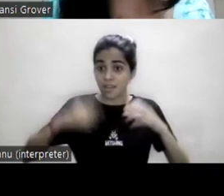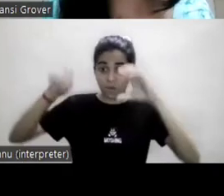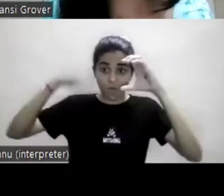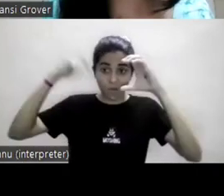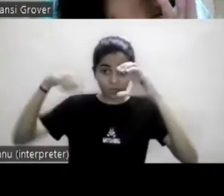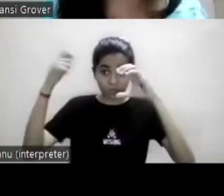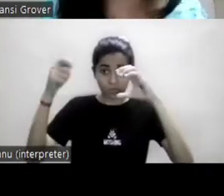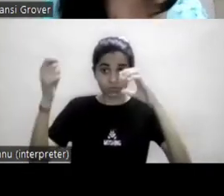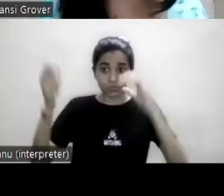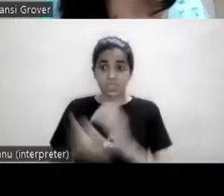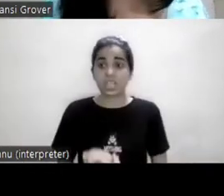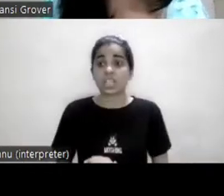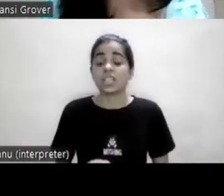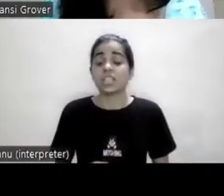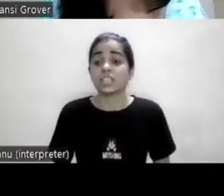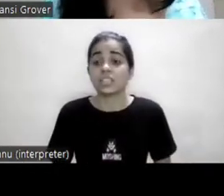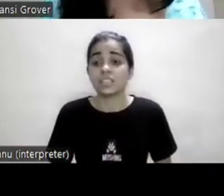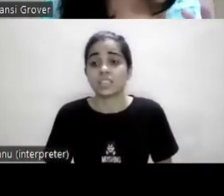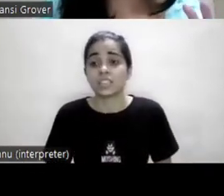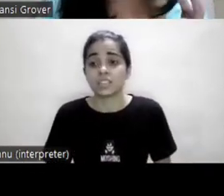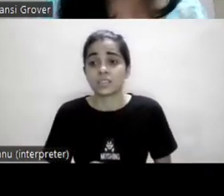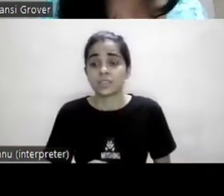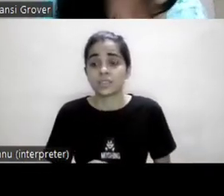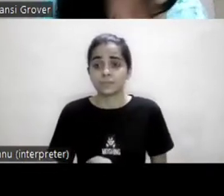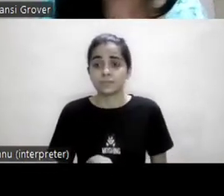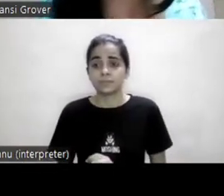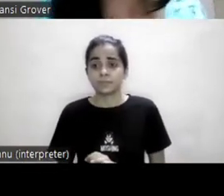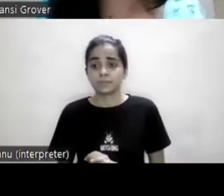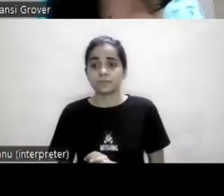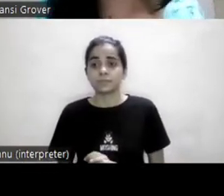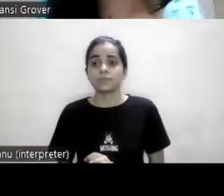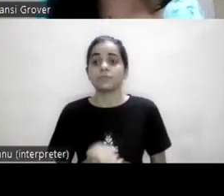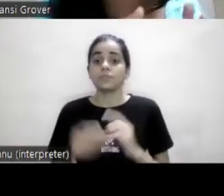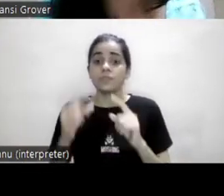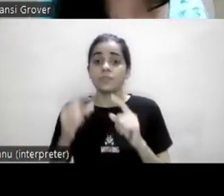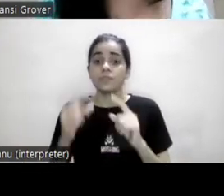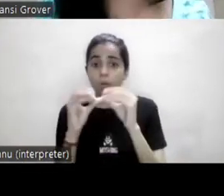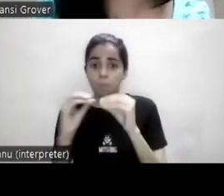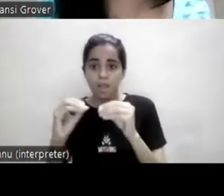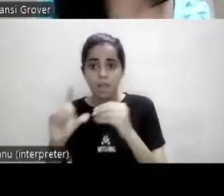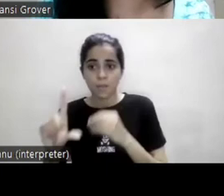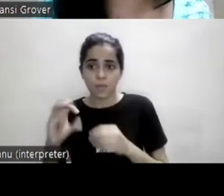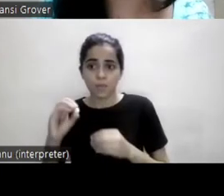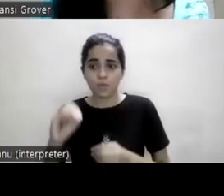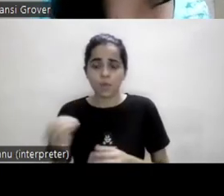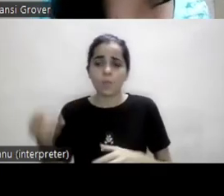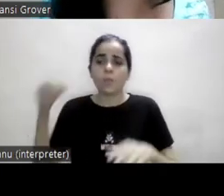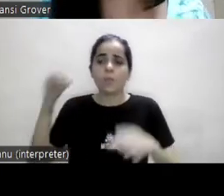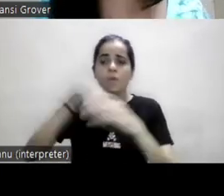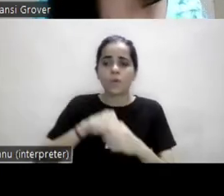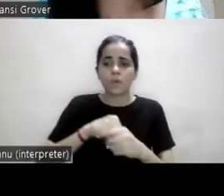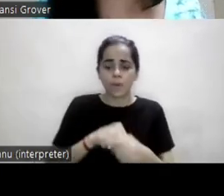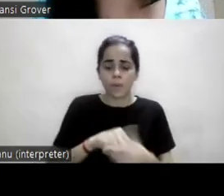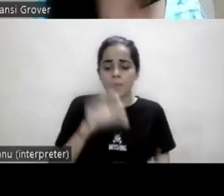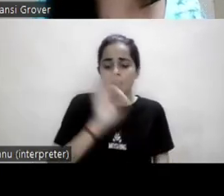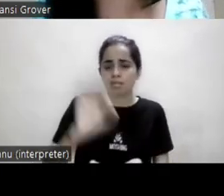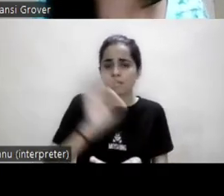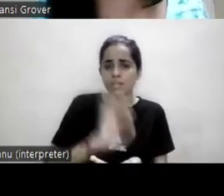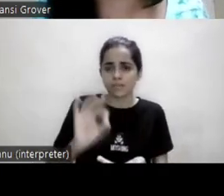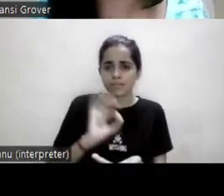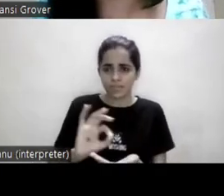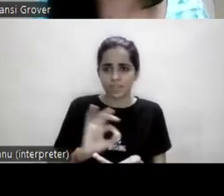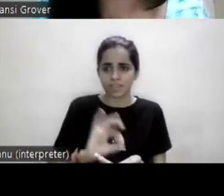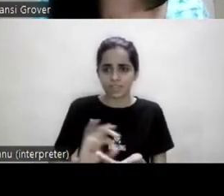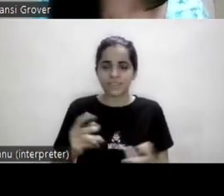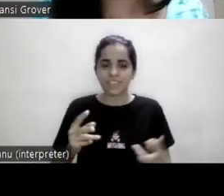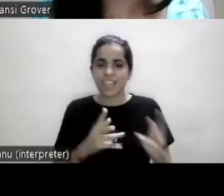because this is actually, Pablo, a boy, was actually part of, writing this kind of